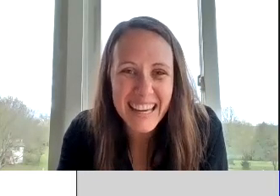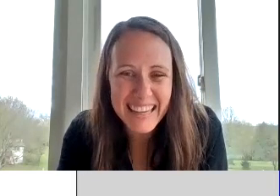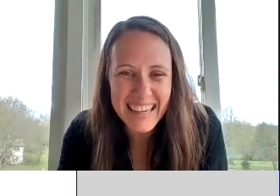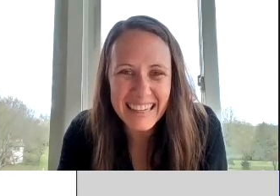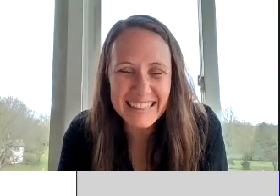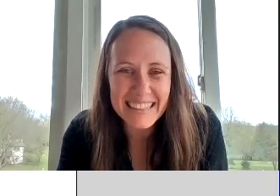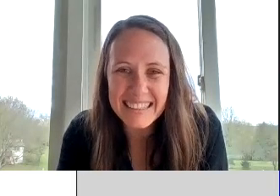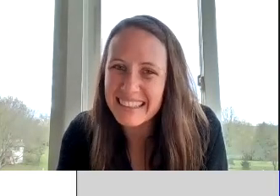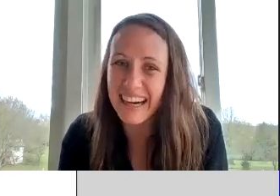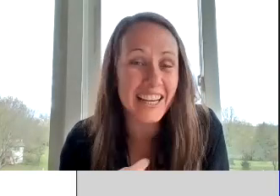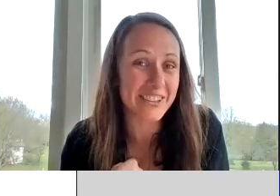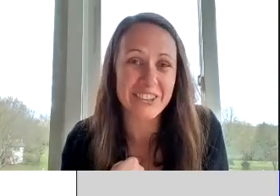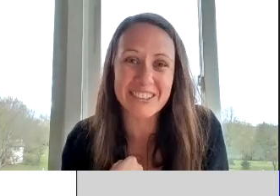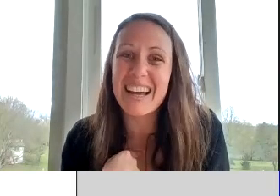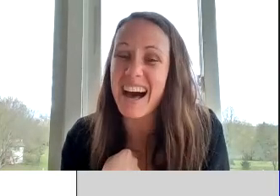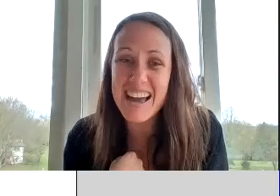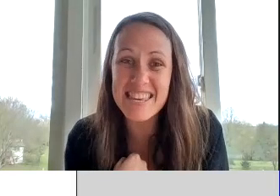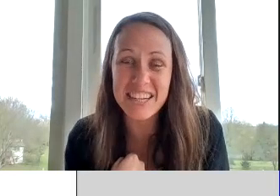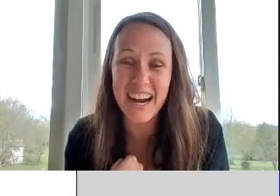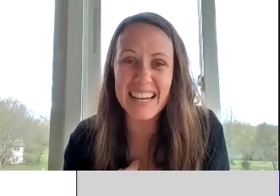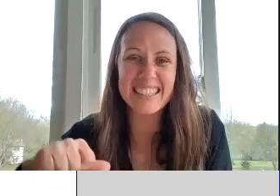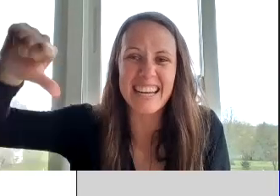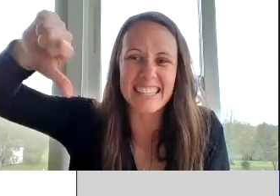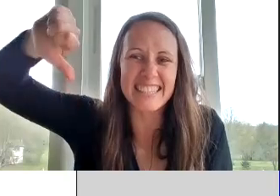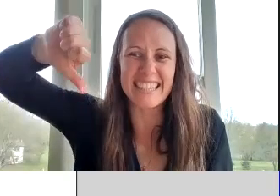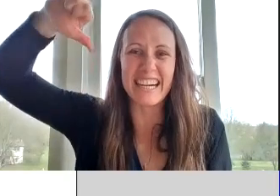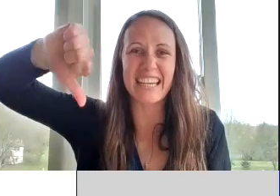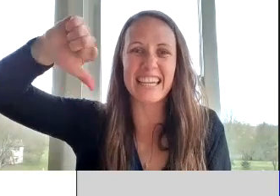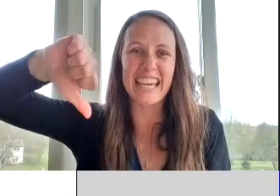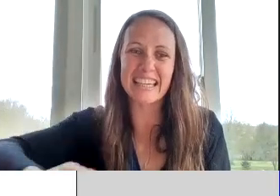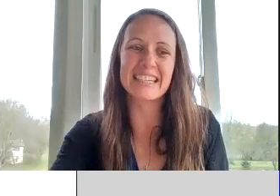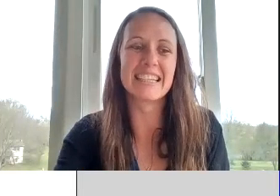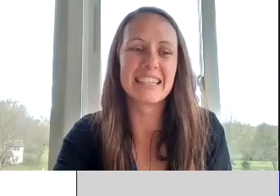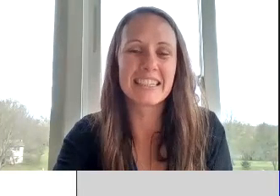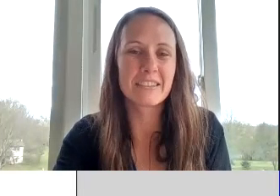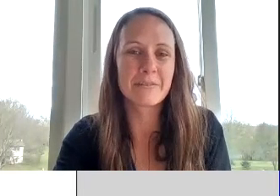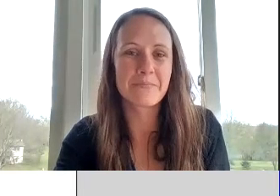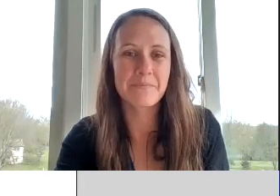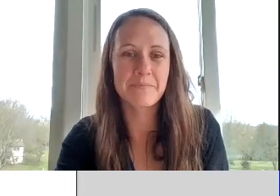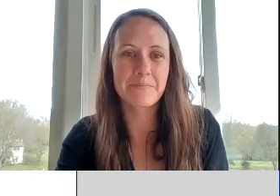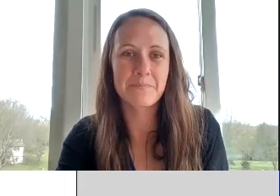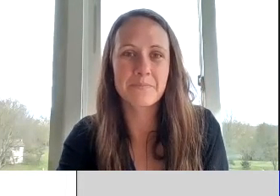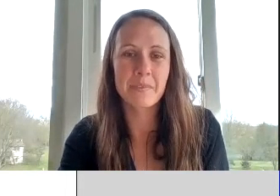Do you like it? I don't. I think grass tastes yucky.